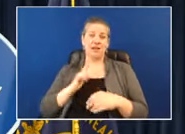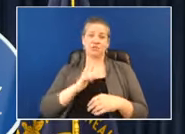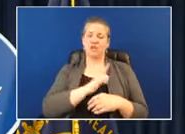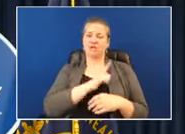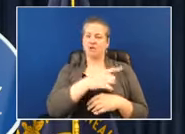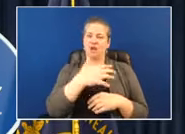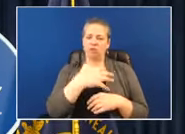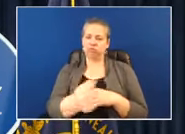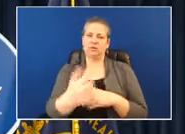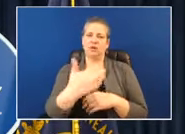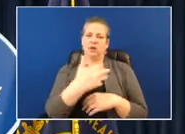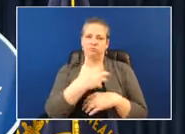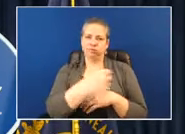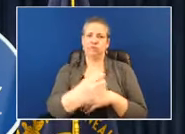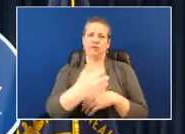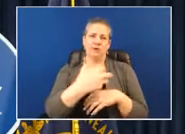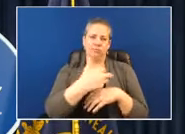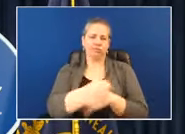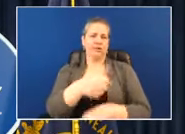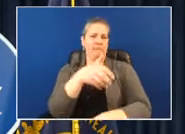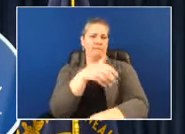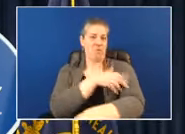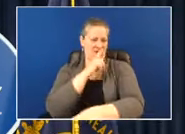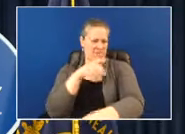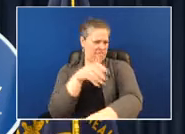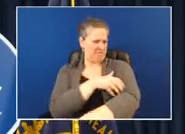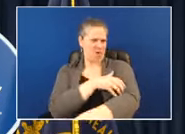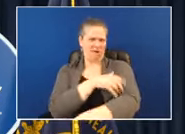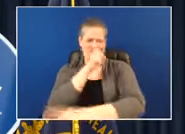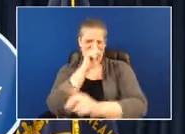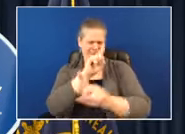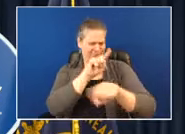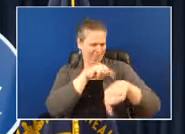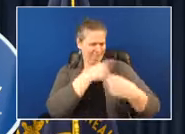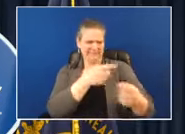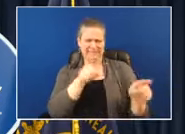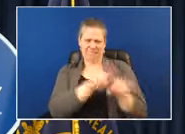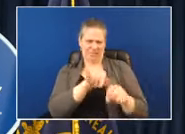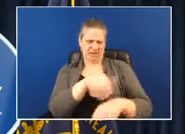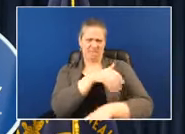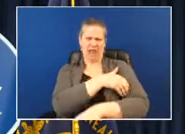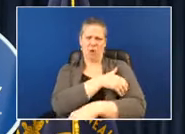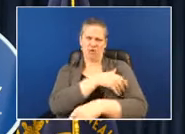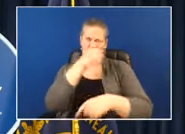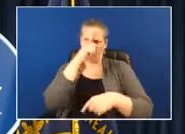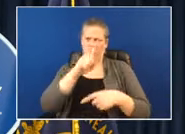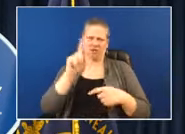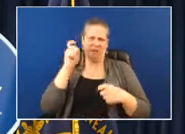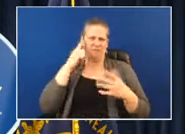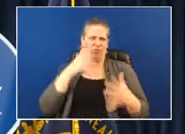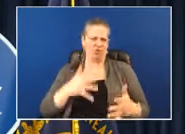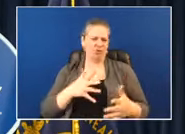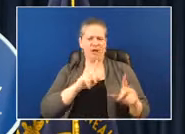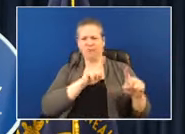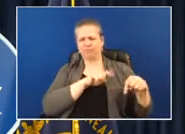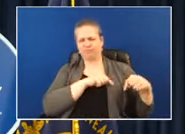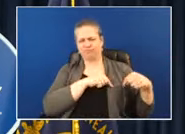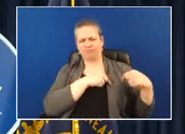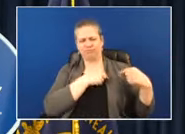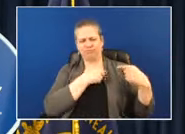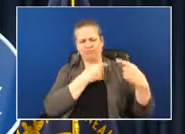the executive branch that have been there forever. And a lot of people would say it's about party. It's more about